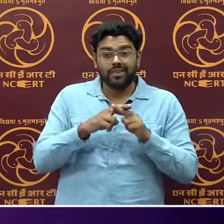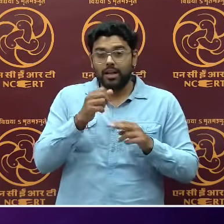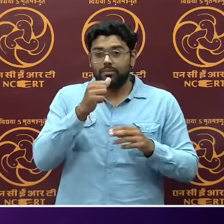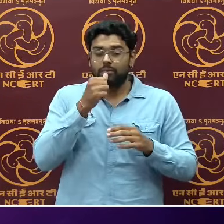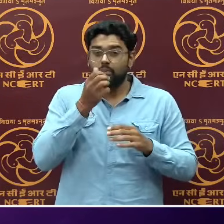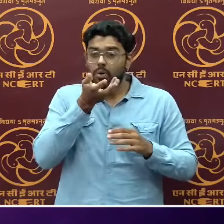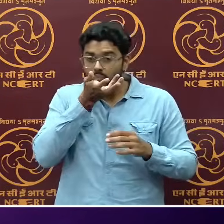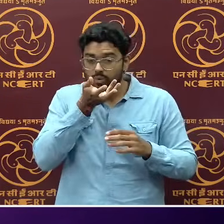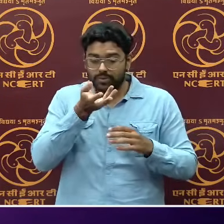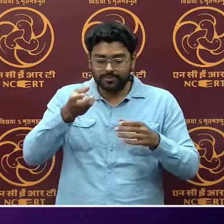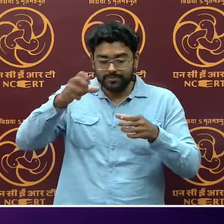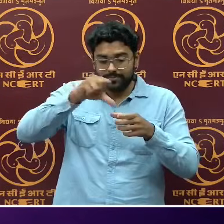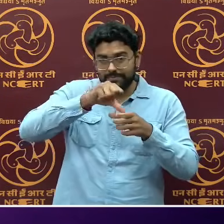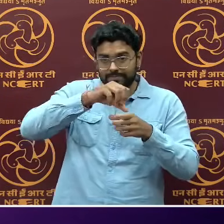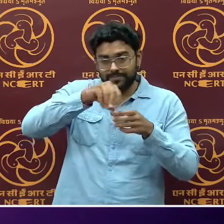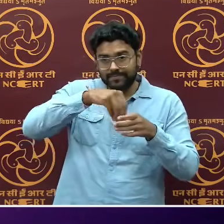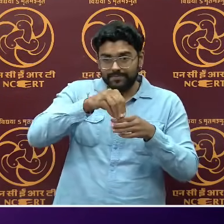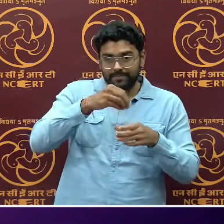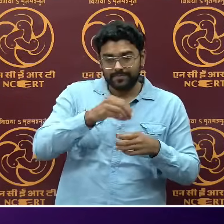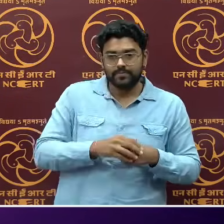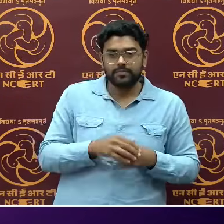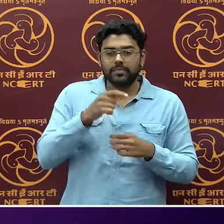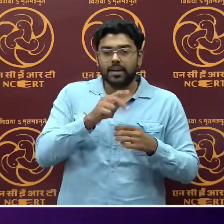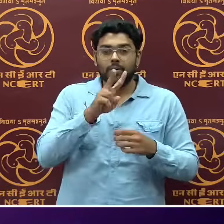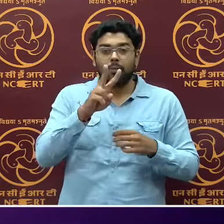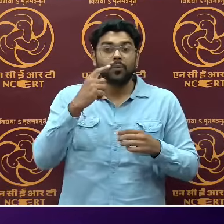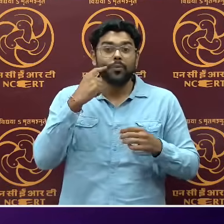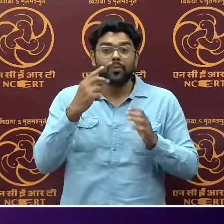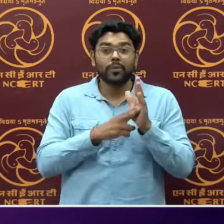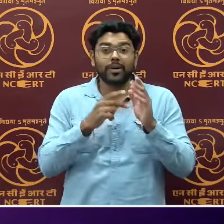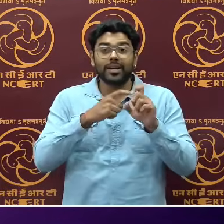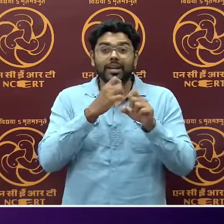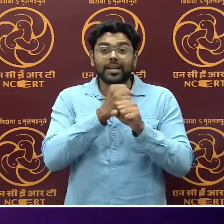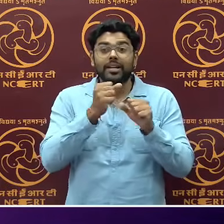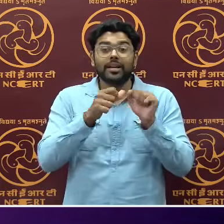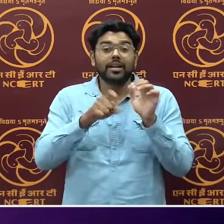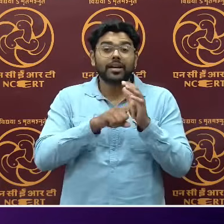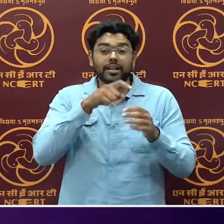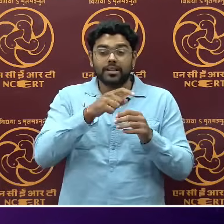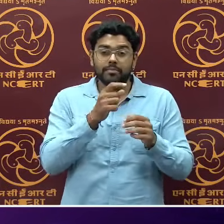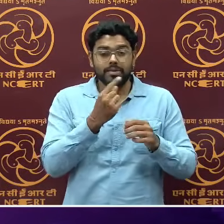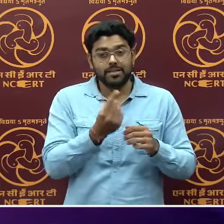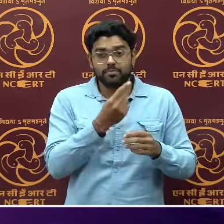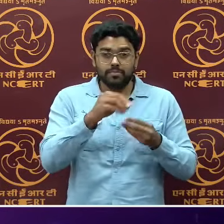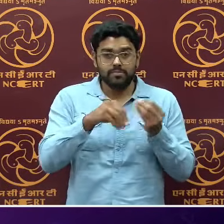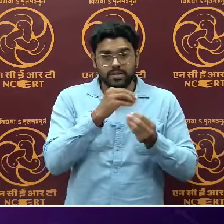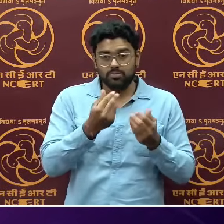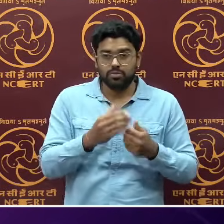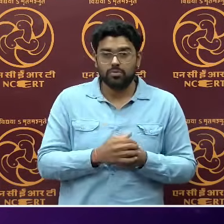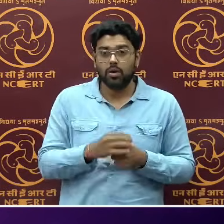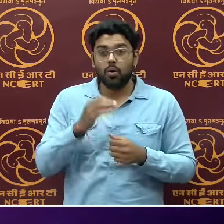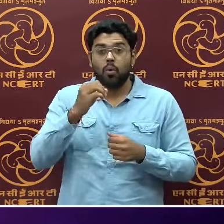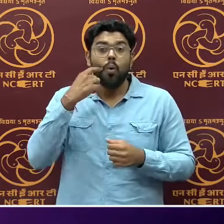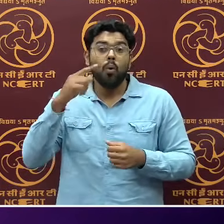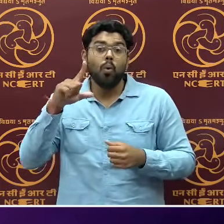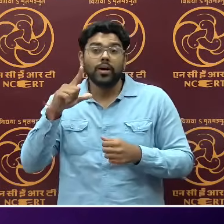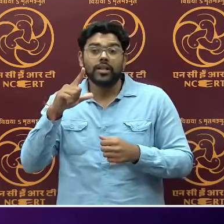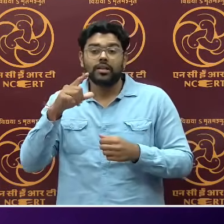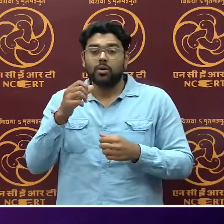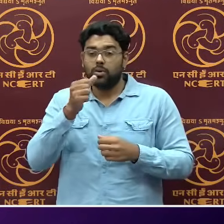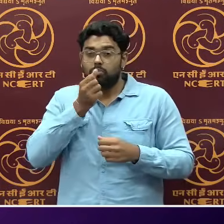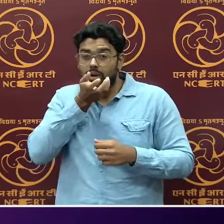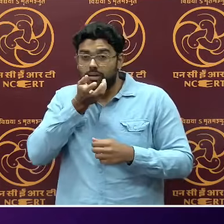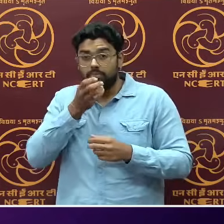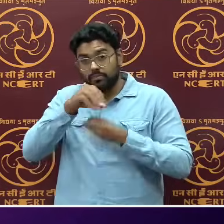So vinegar is what? It is having uniform composition, right? Right. Oil in water, so we have